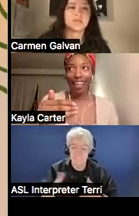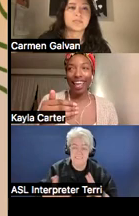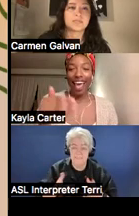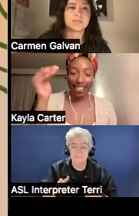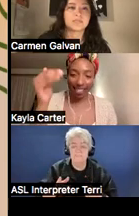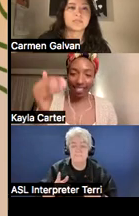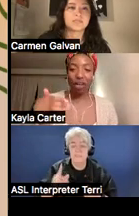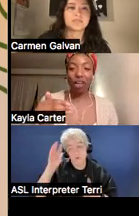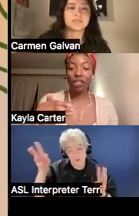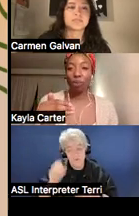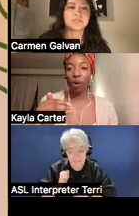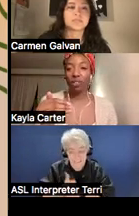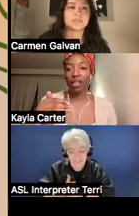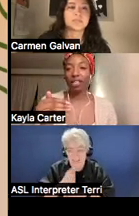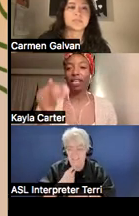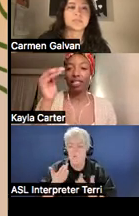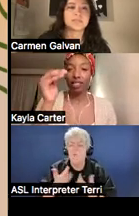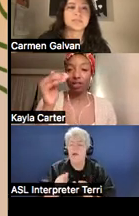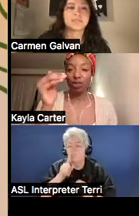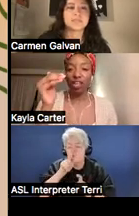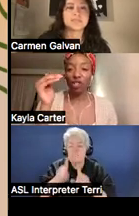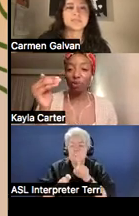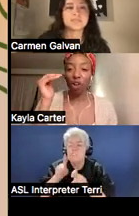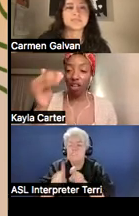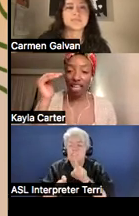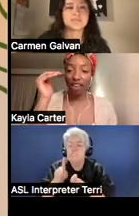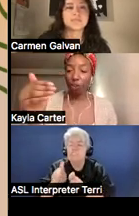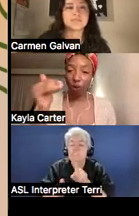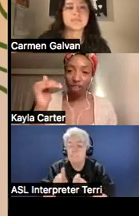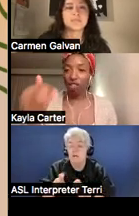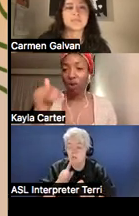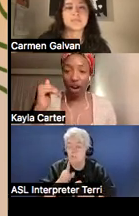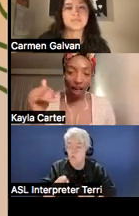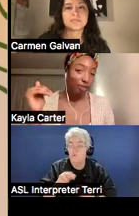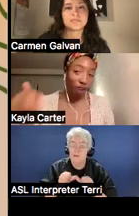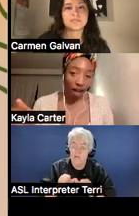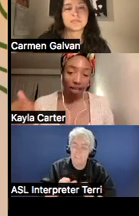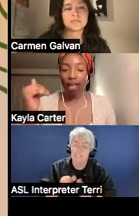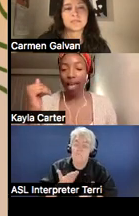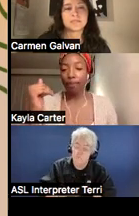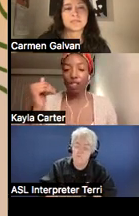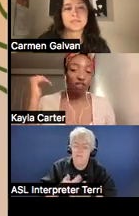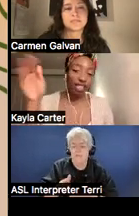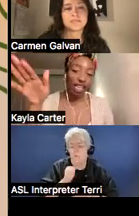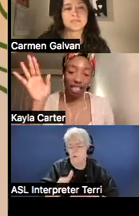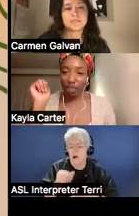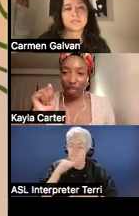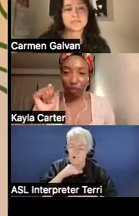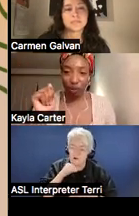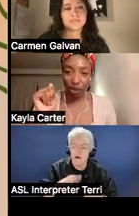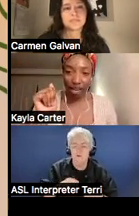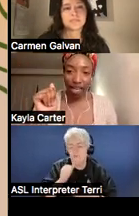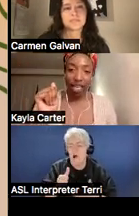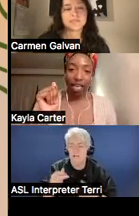created as an interrogation process to set you up to constantly have to prove that you are not a fraud, that you're not taking these